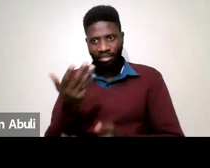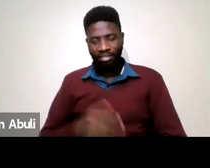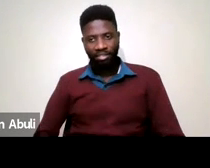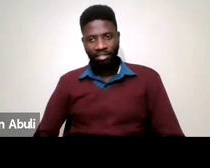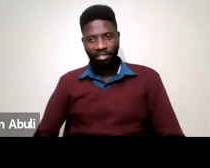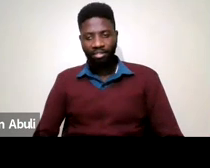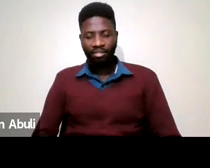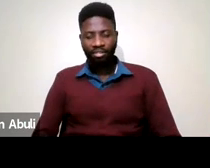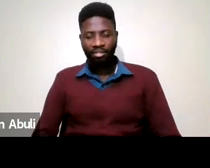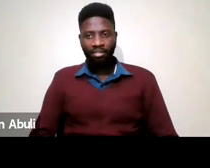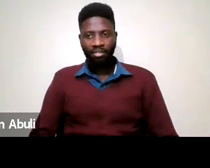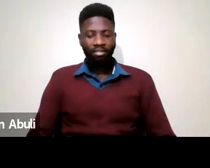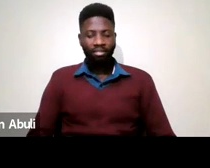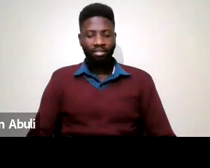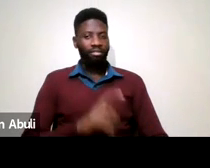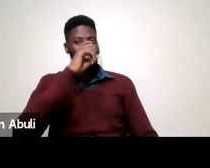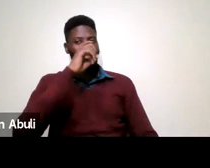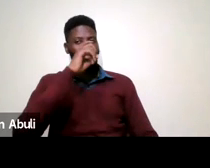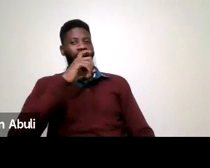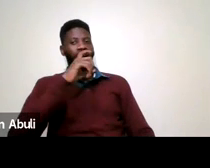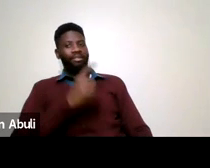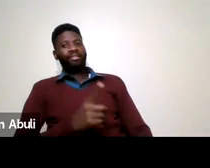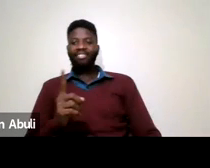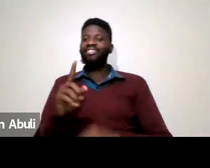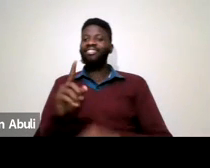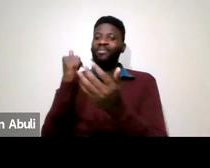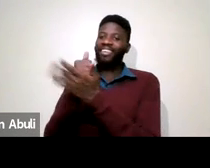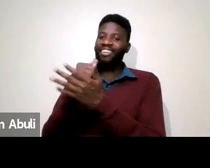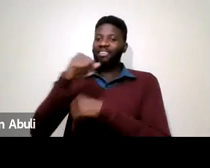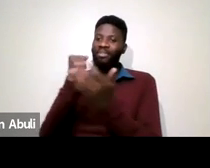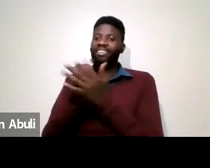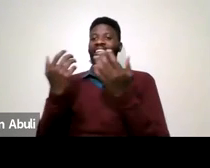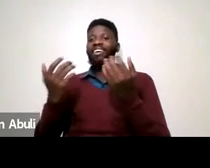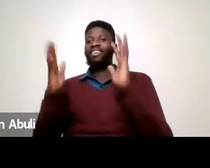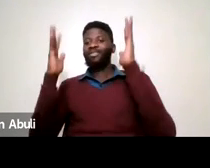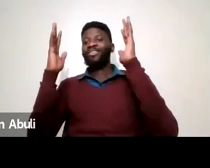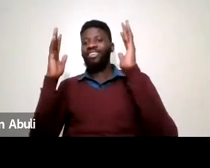They are jealous. Amen. Amen. Amen. Hallelujah.